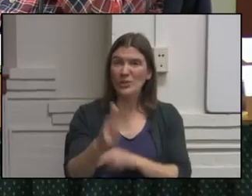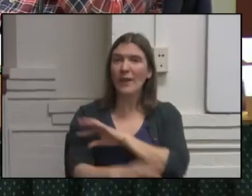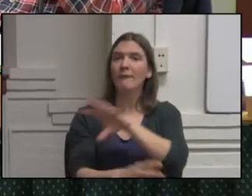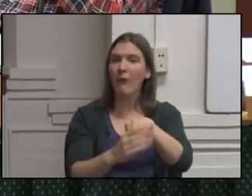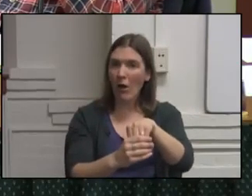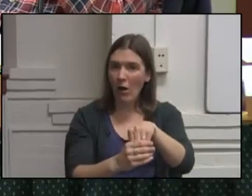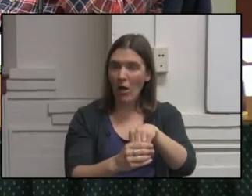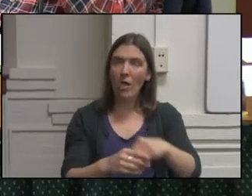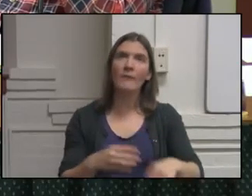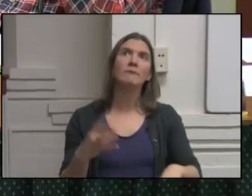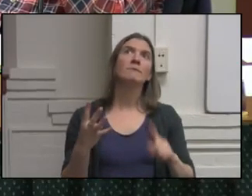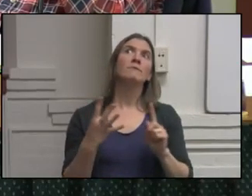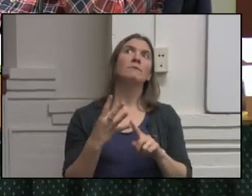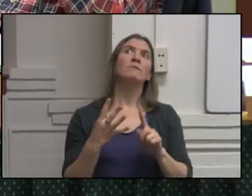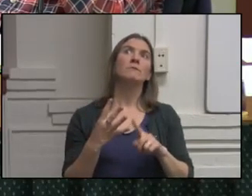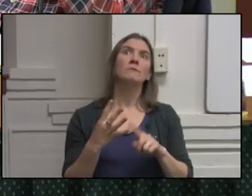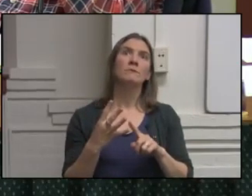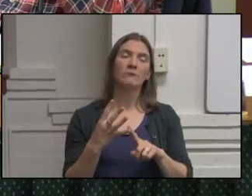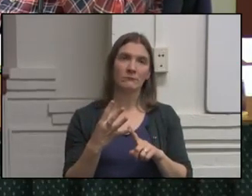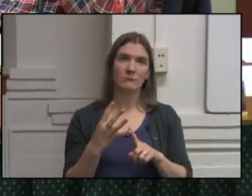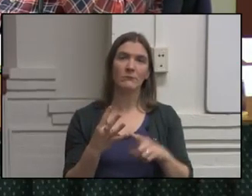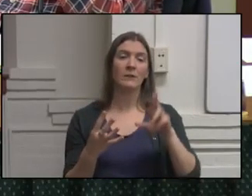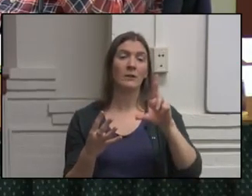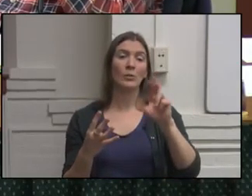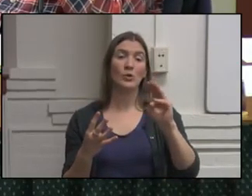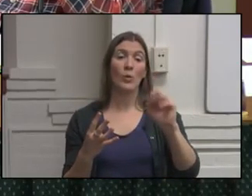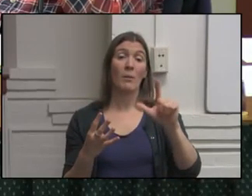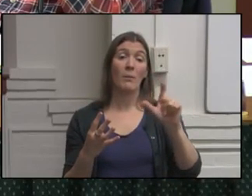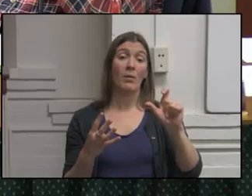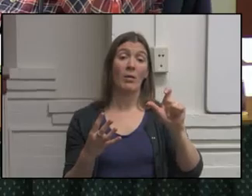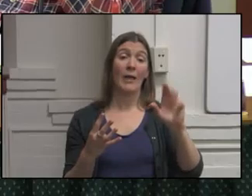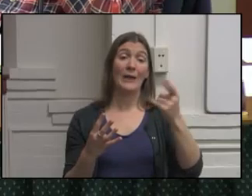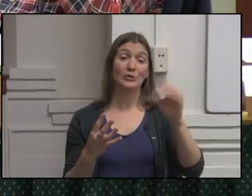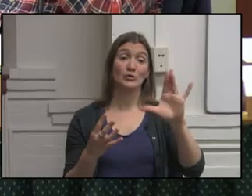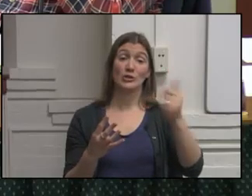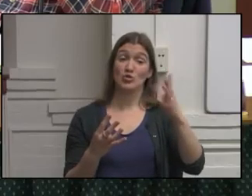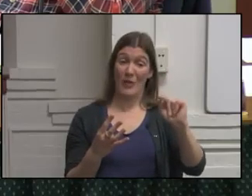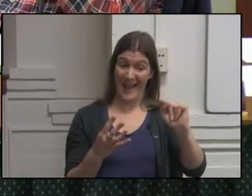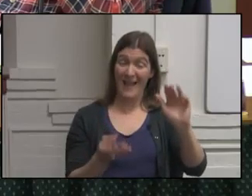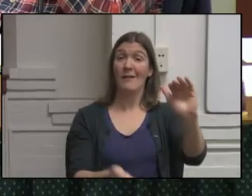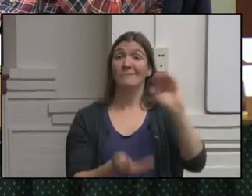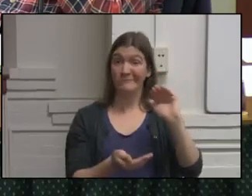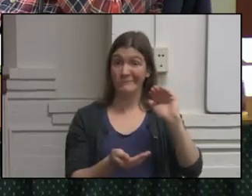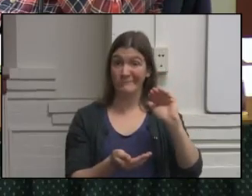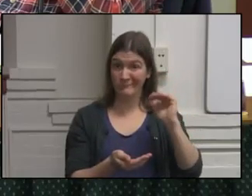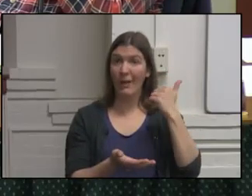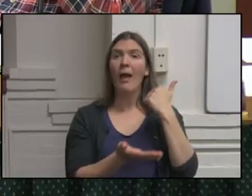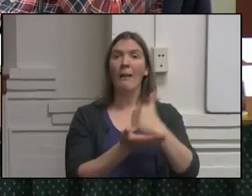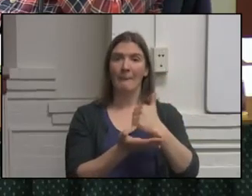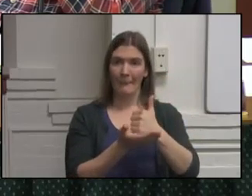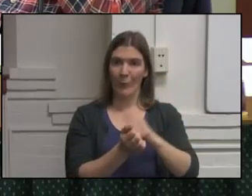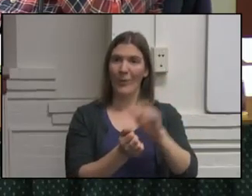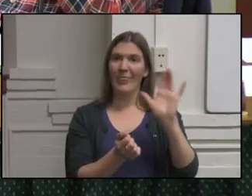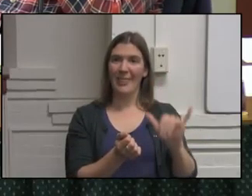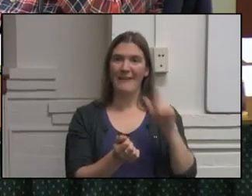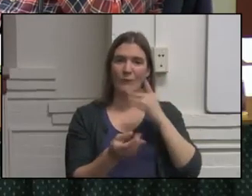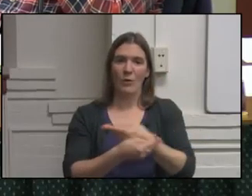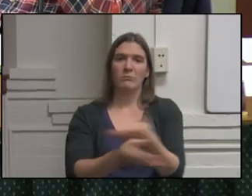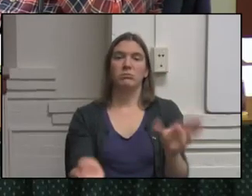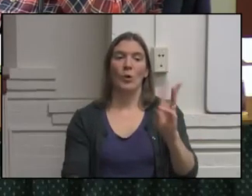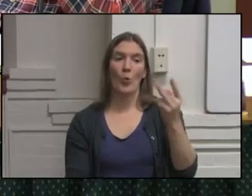also helped with, they had a renewable energy grant, which They helped Windham